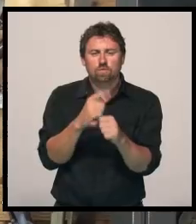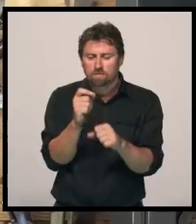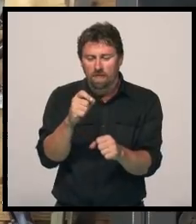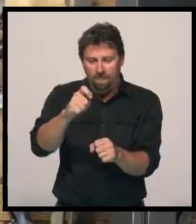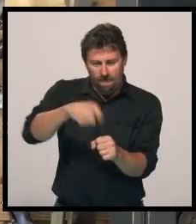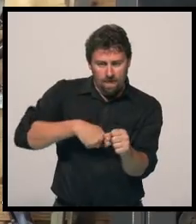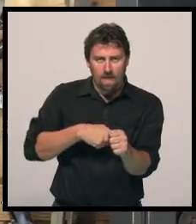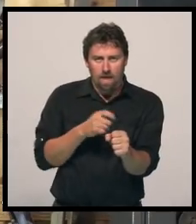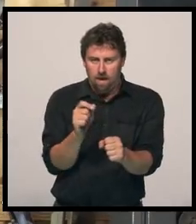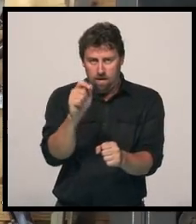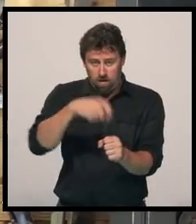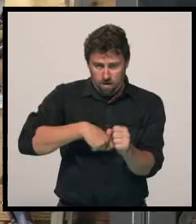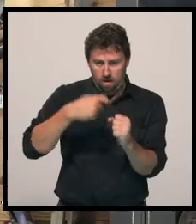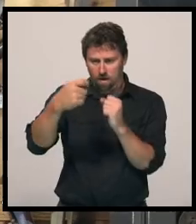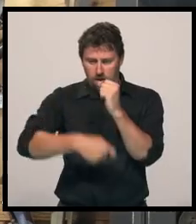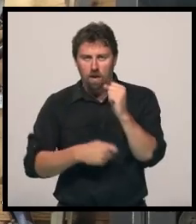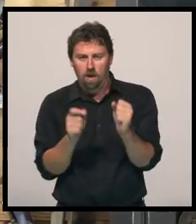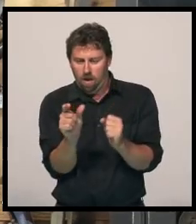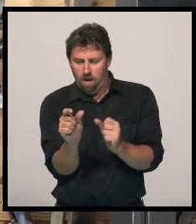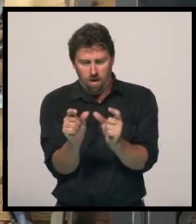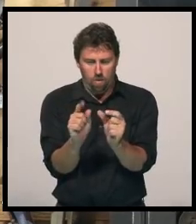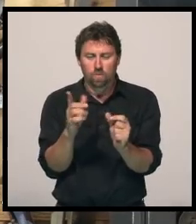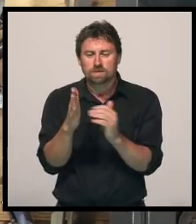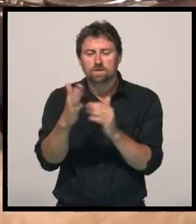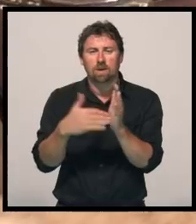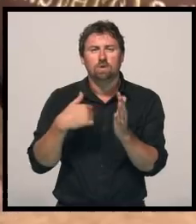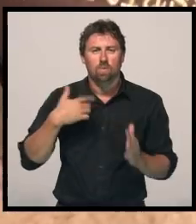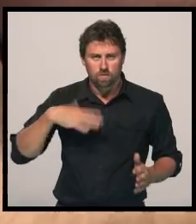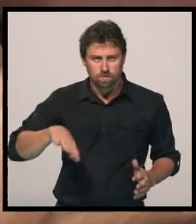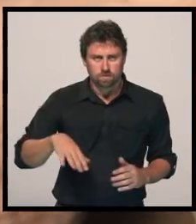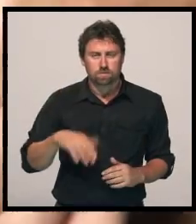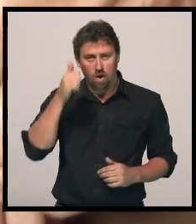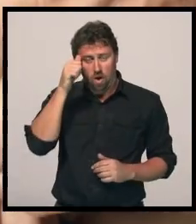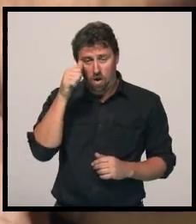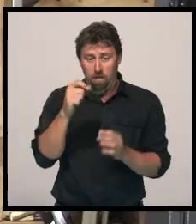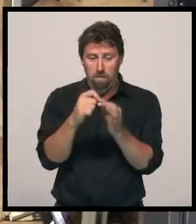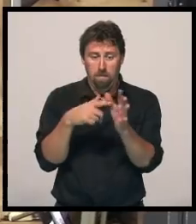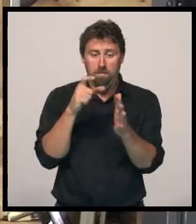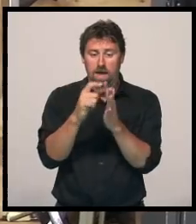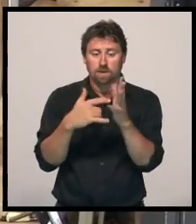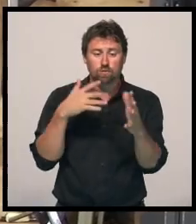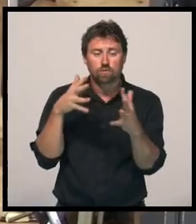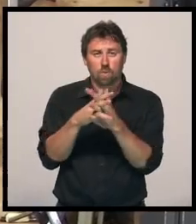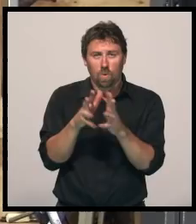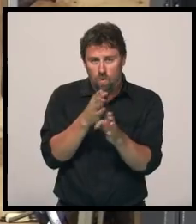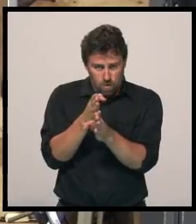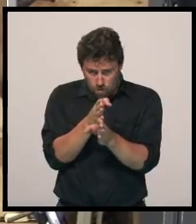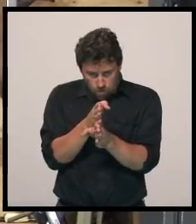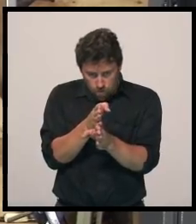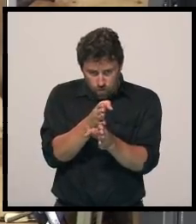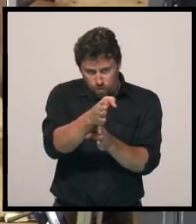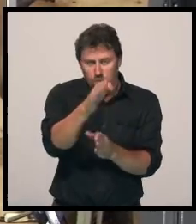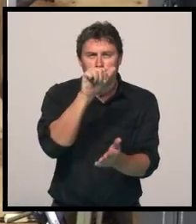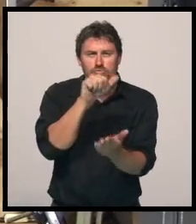of the timber. And then I'll run the saw blade at that gap in the middle. It takes a little bit more machining,